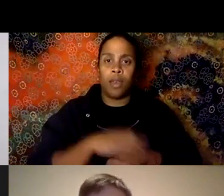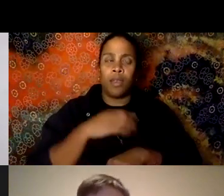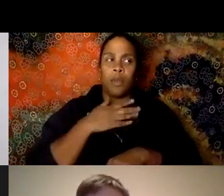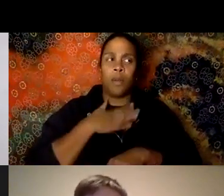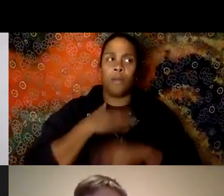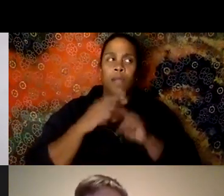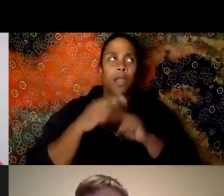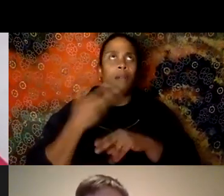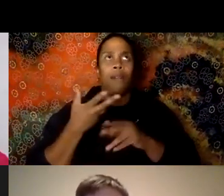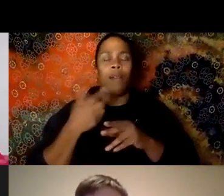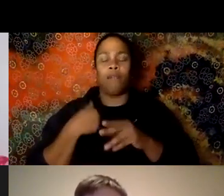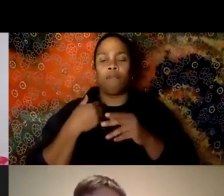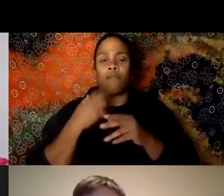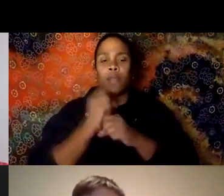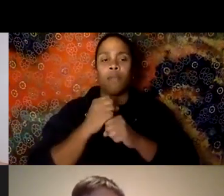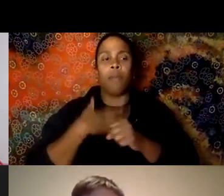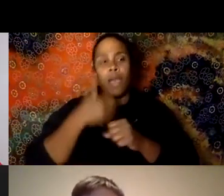chat. All right.